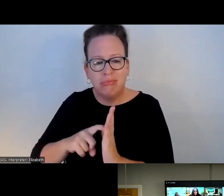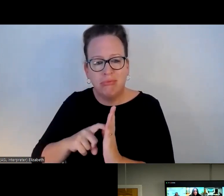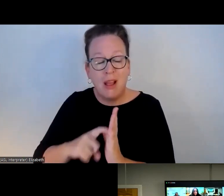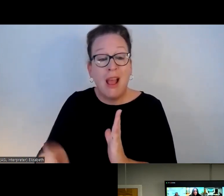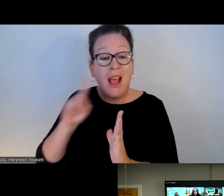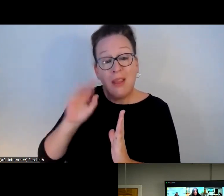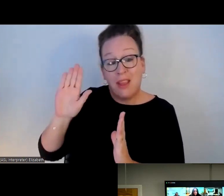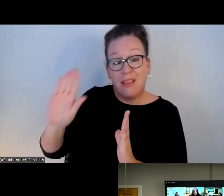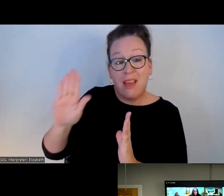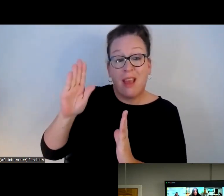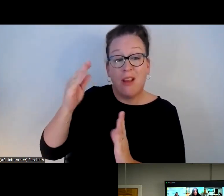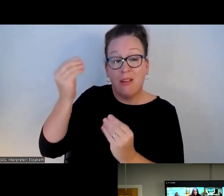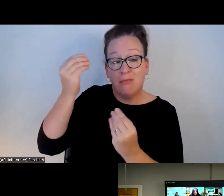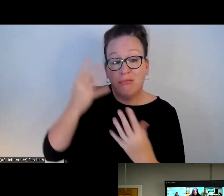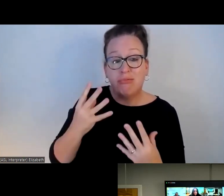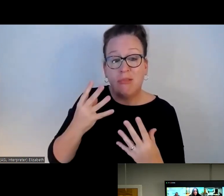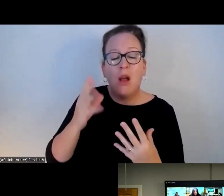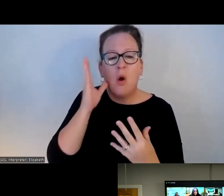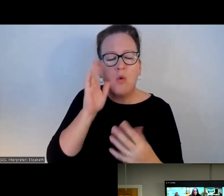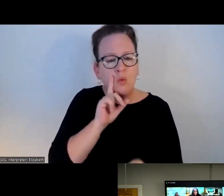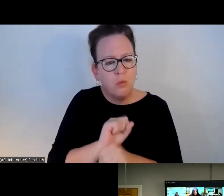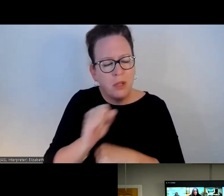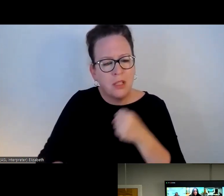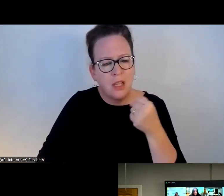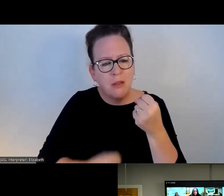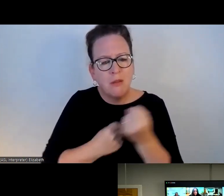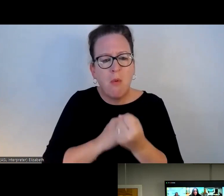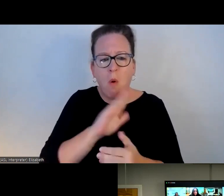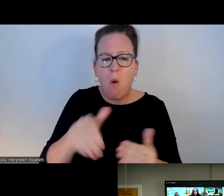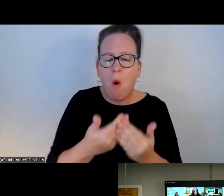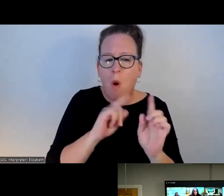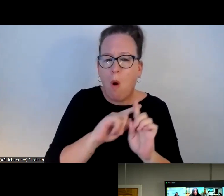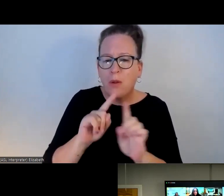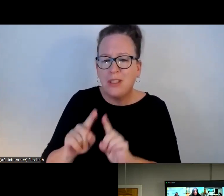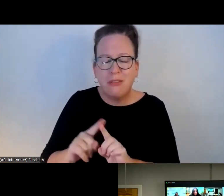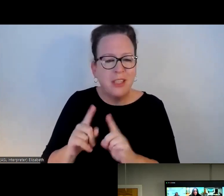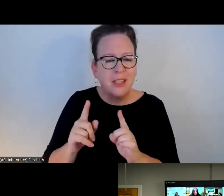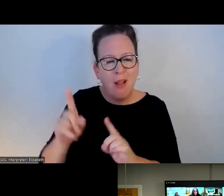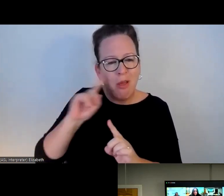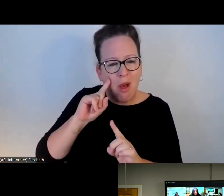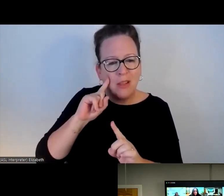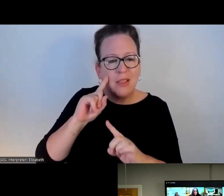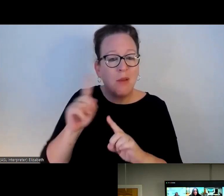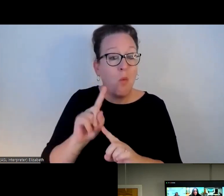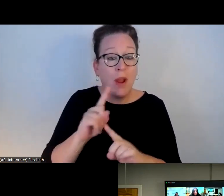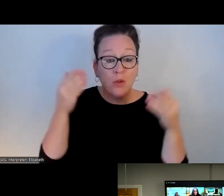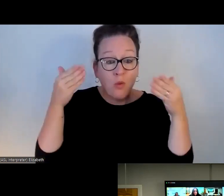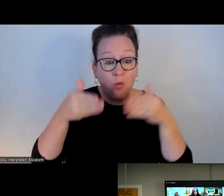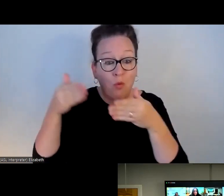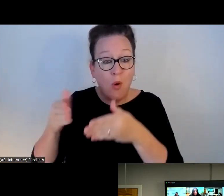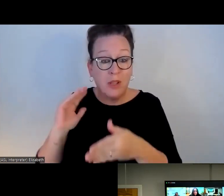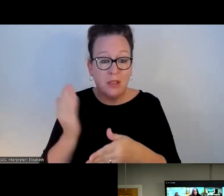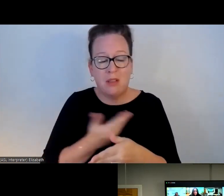and reinforce a lot of the recommendations or insights into which areas to focus on. So I would welcome that